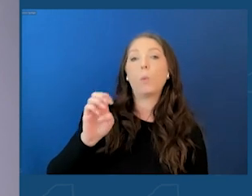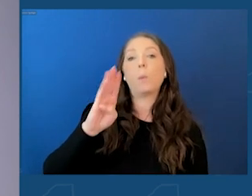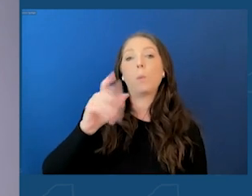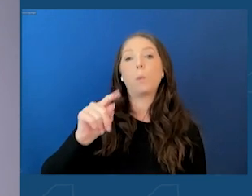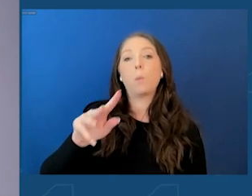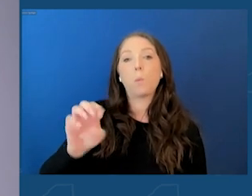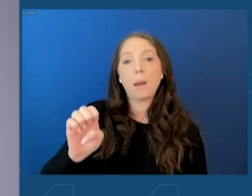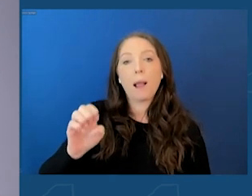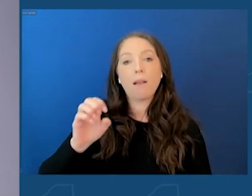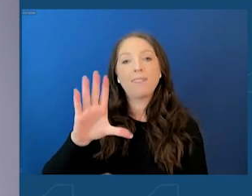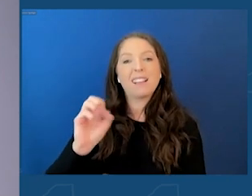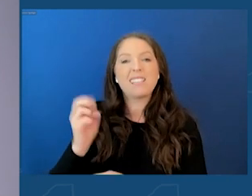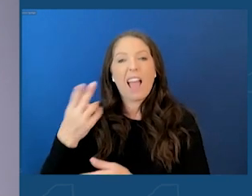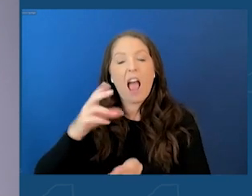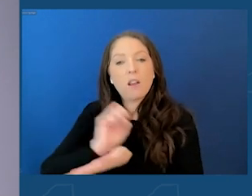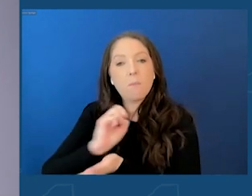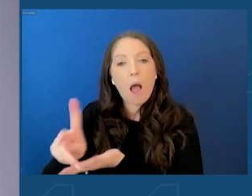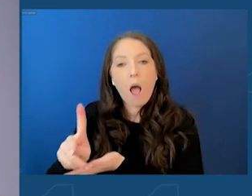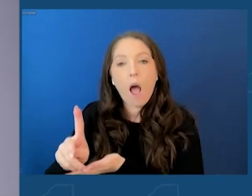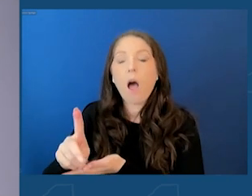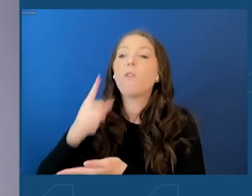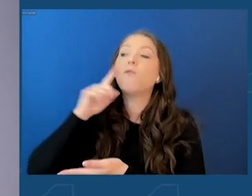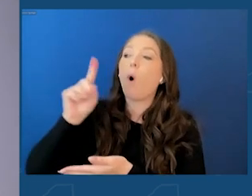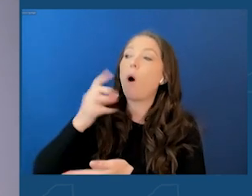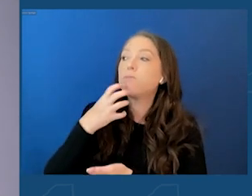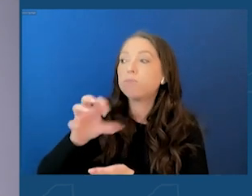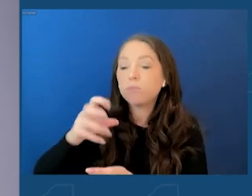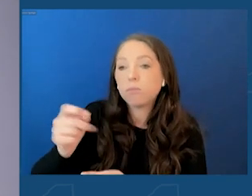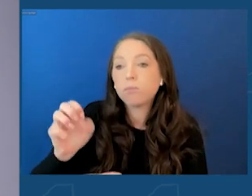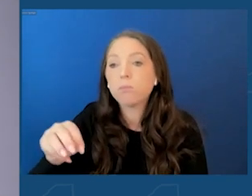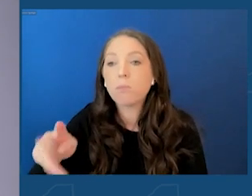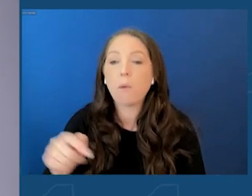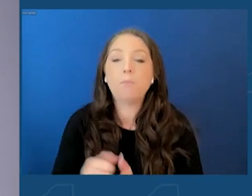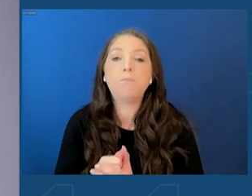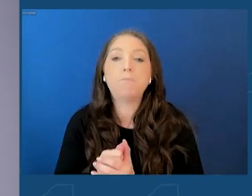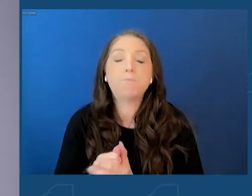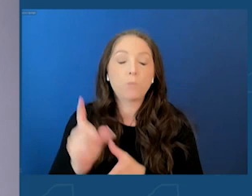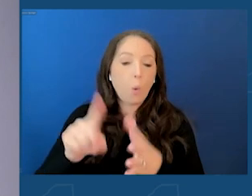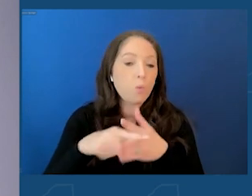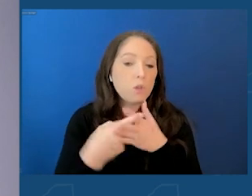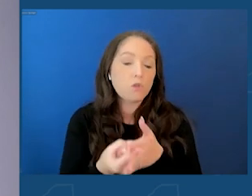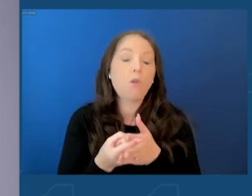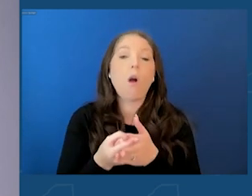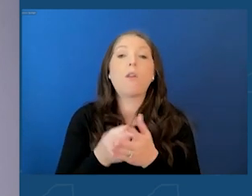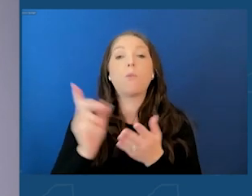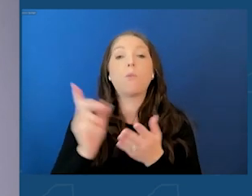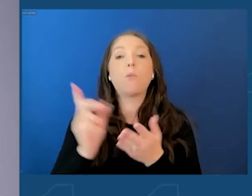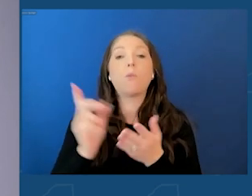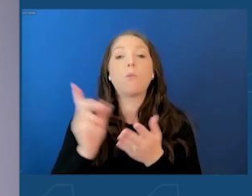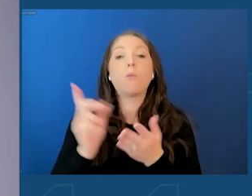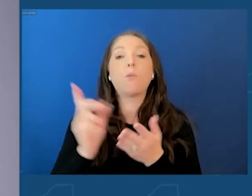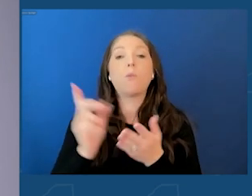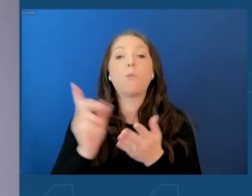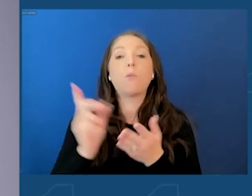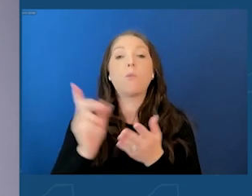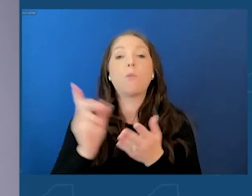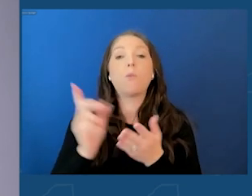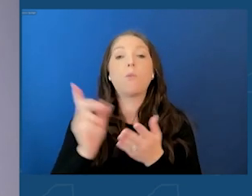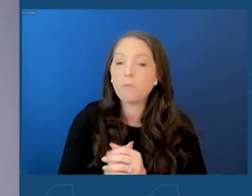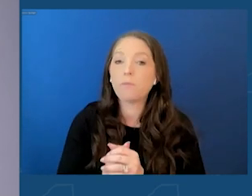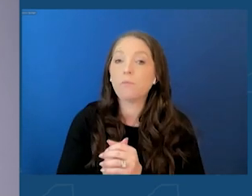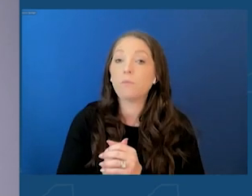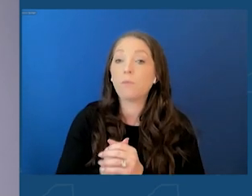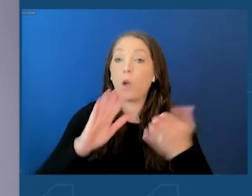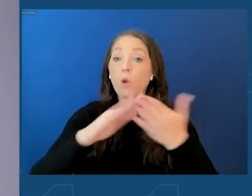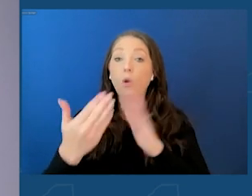pumps. We started programs to help low-income homeowners with heat pump installation. And we partnered with our community